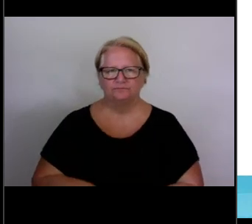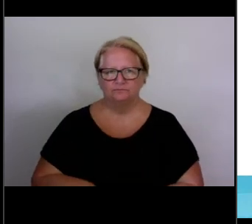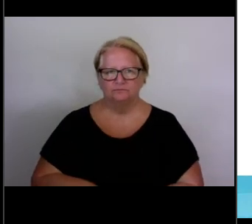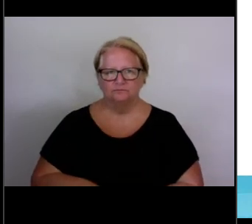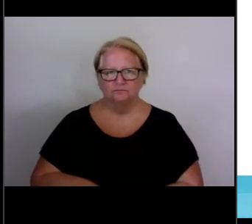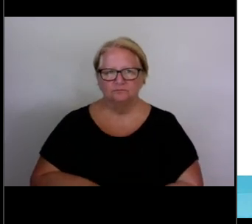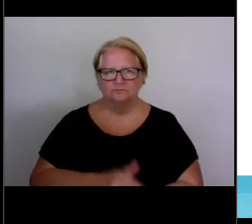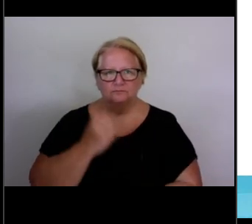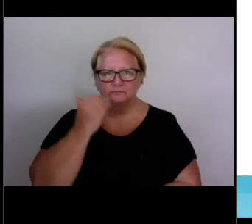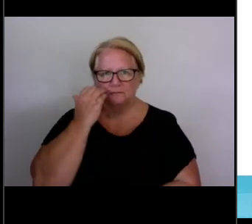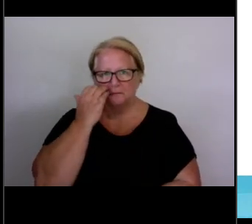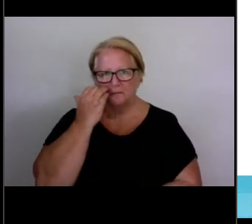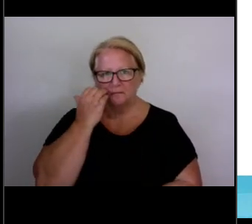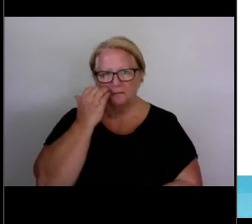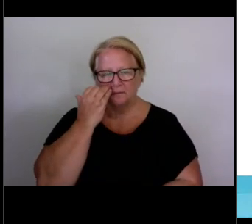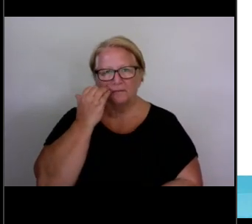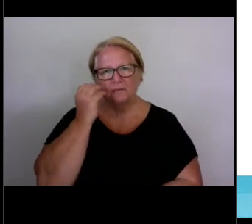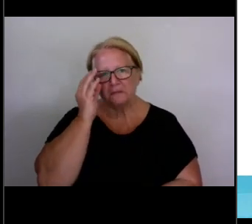Thanks,